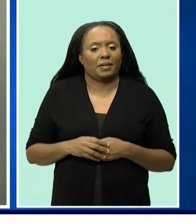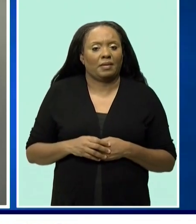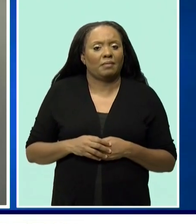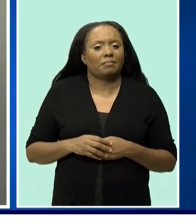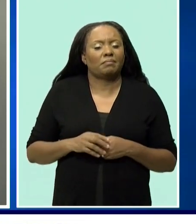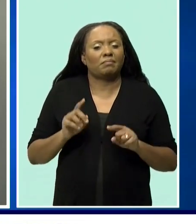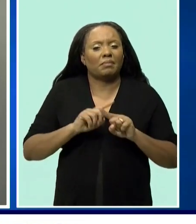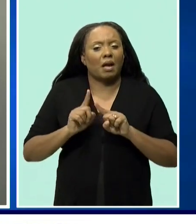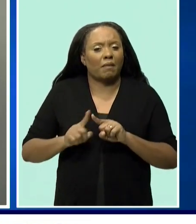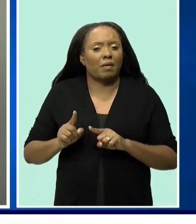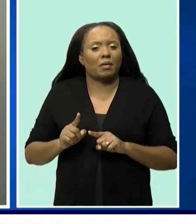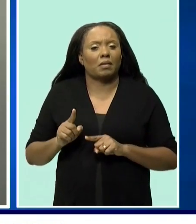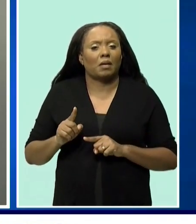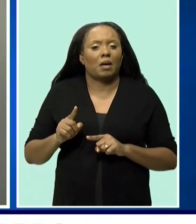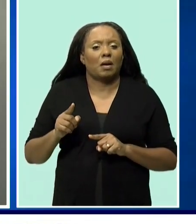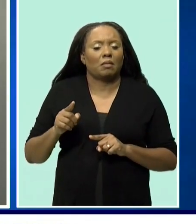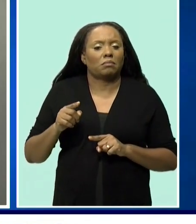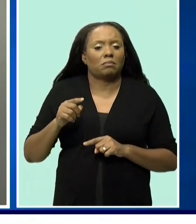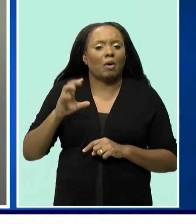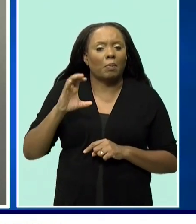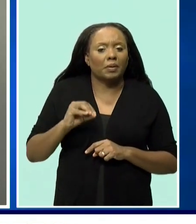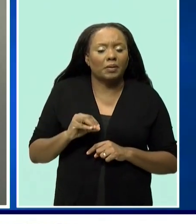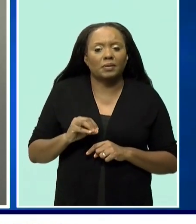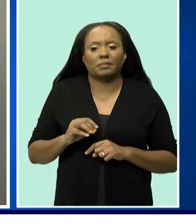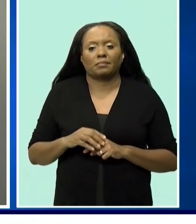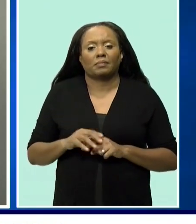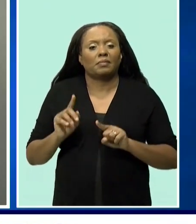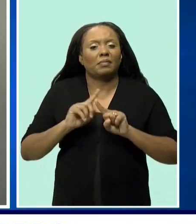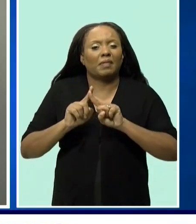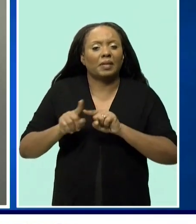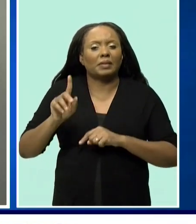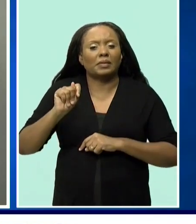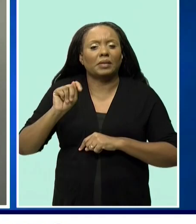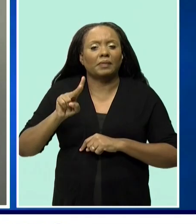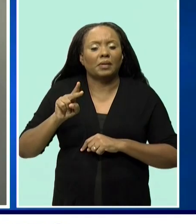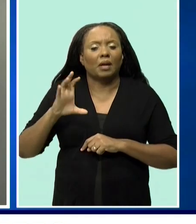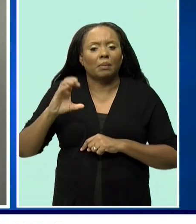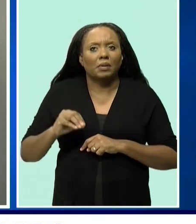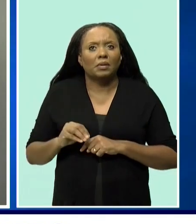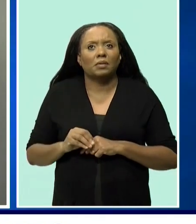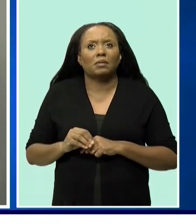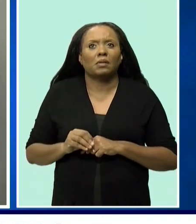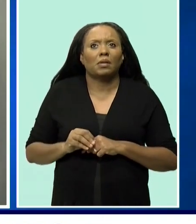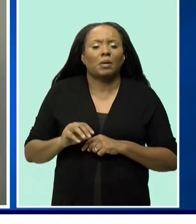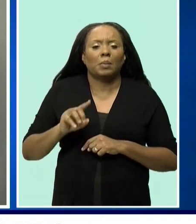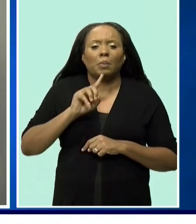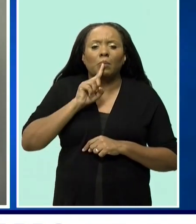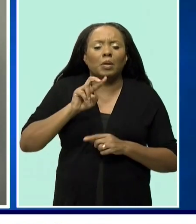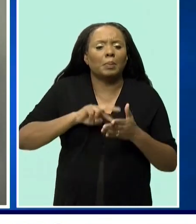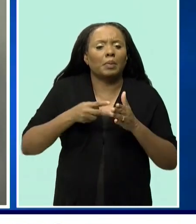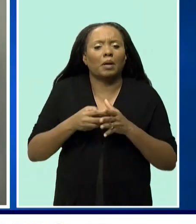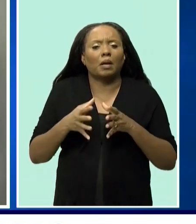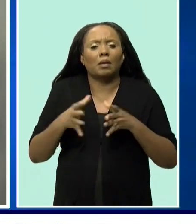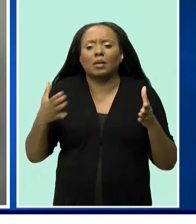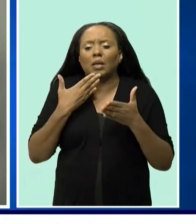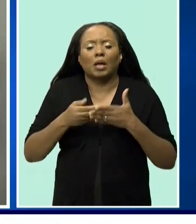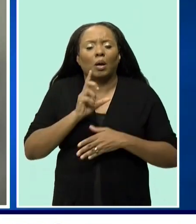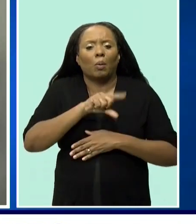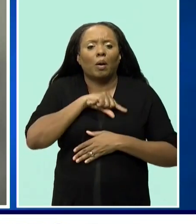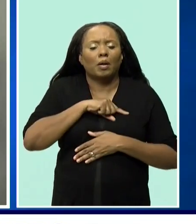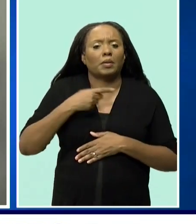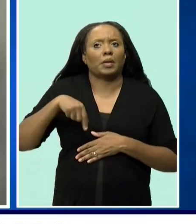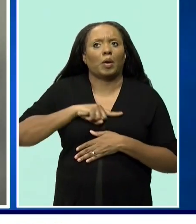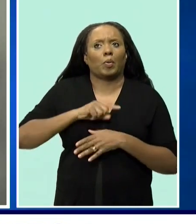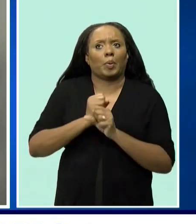entities, speaks volumes to the quality of work produced within the department.